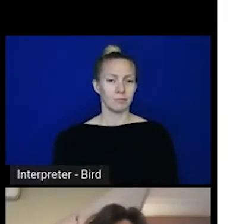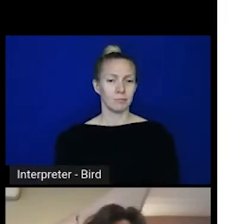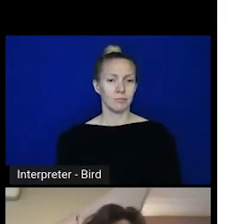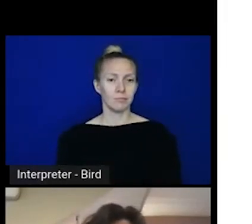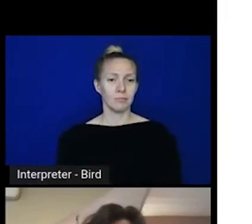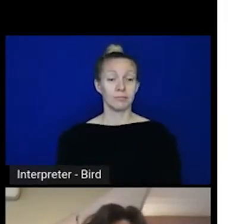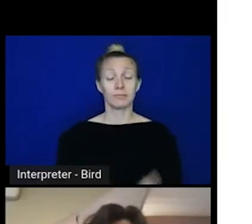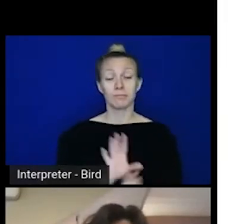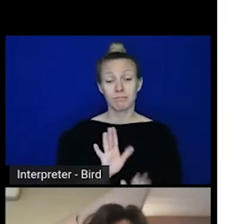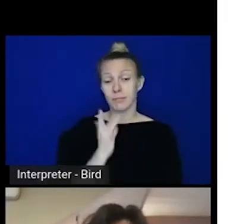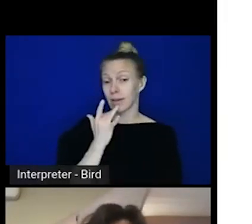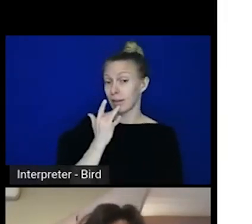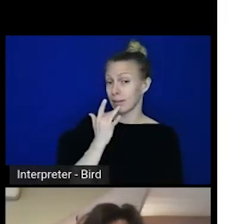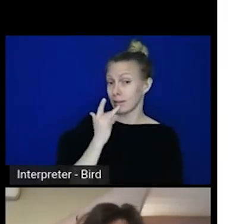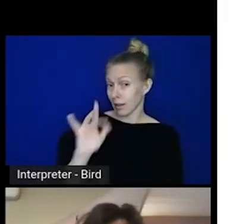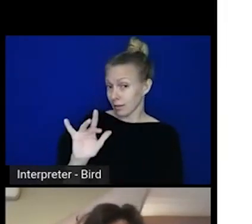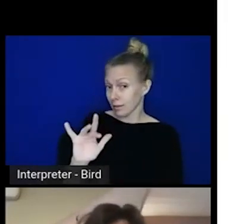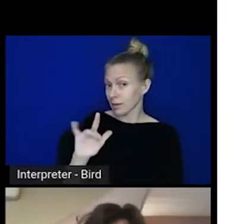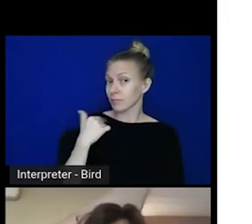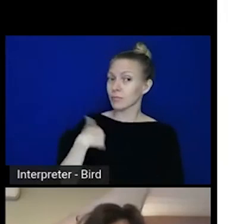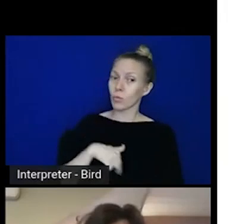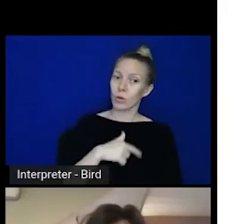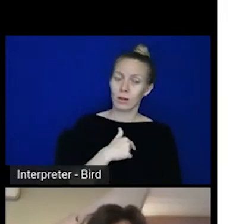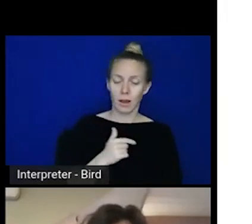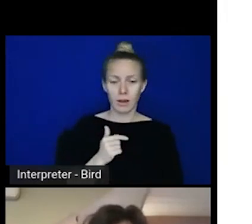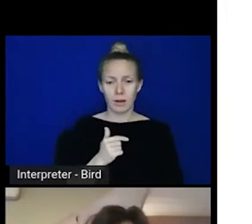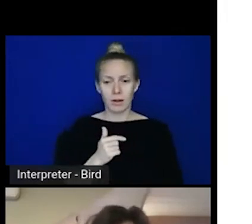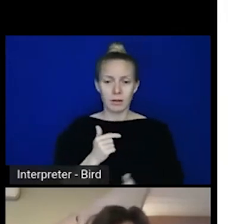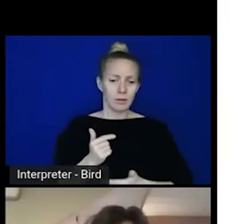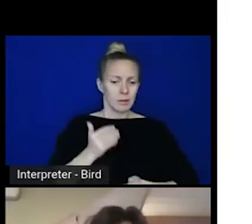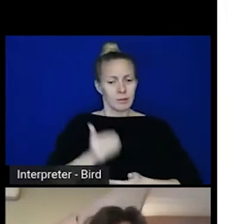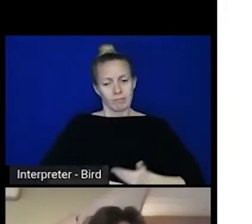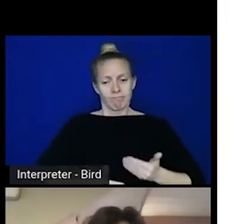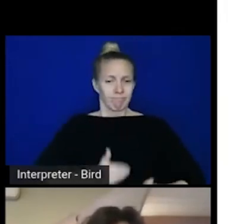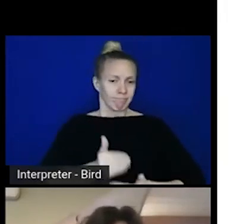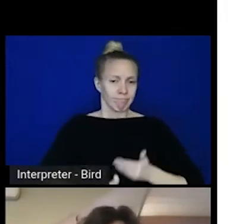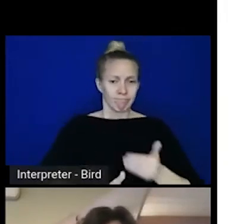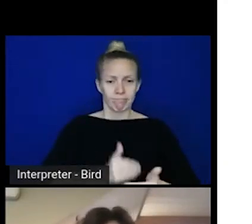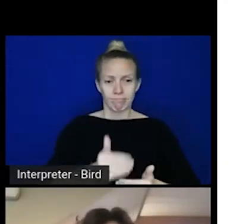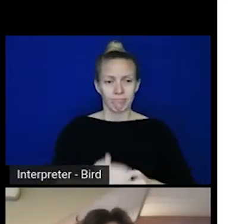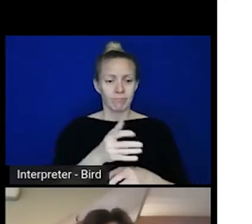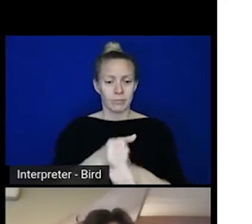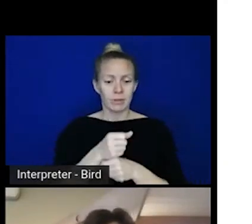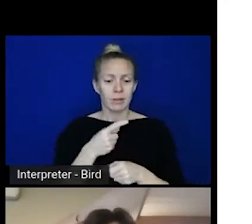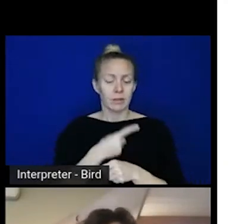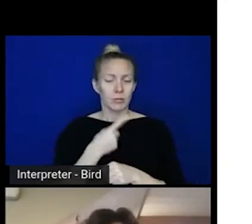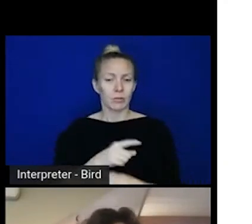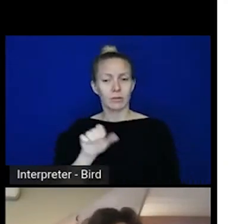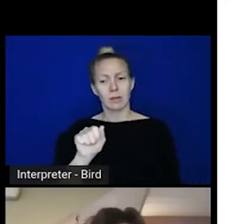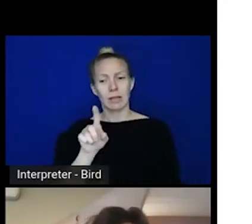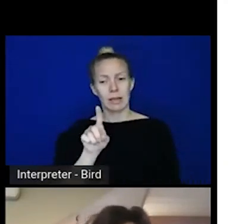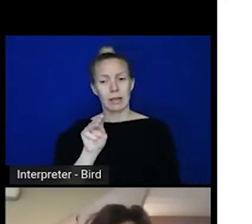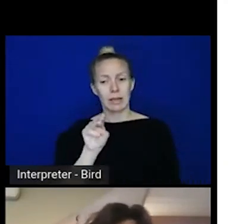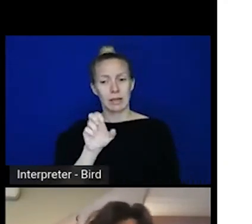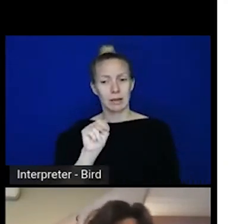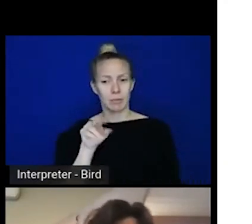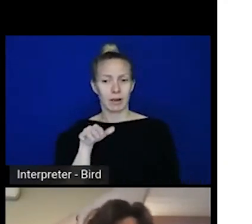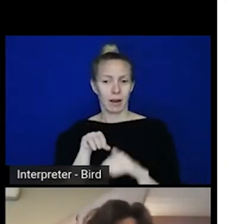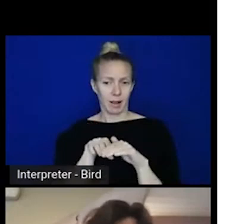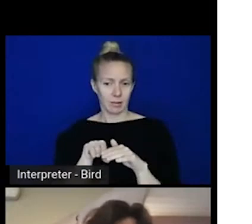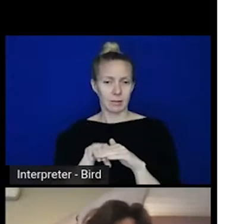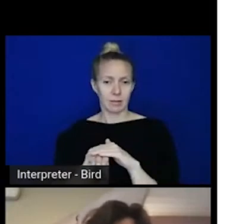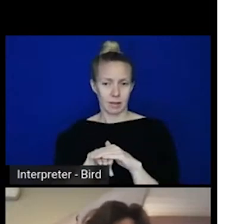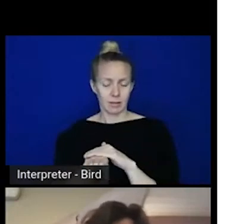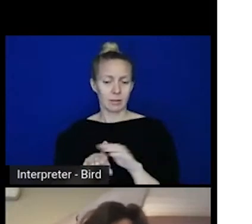Luckily, we had gone through the process of obtaining the proper admin access to be able to instantiate the